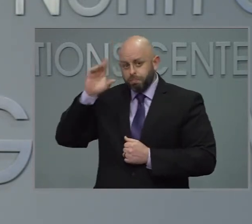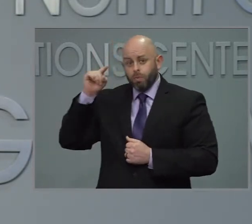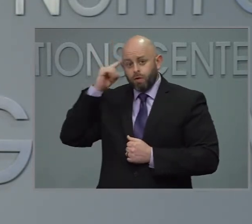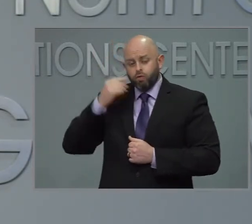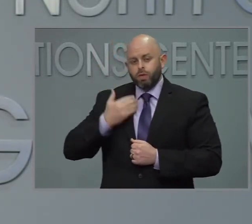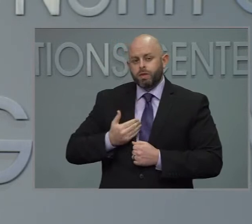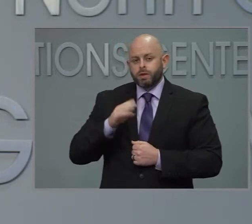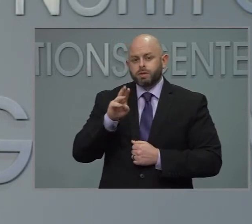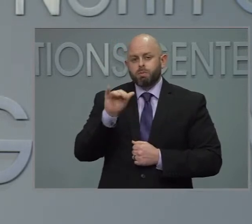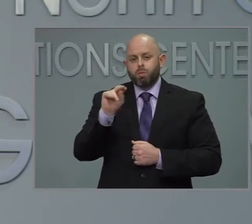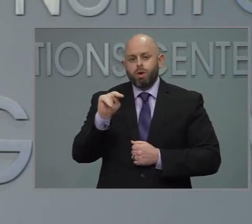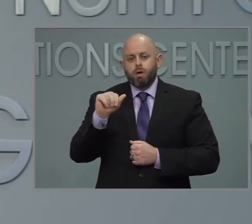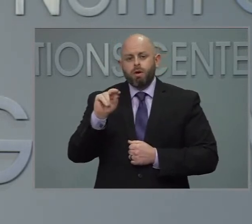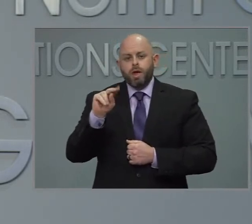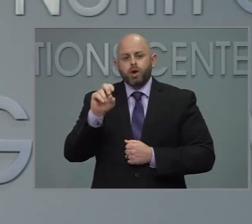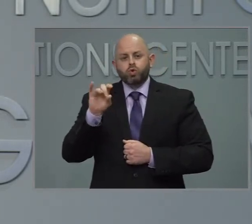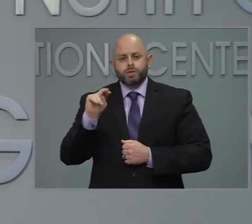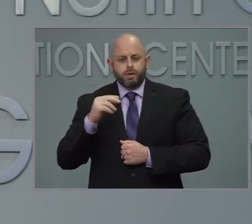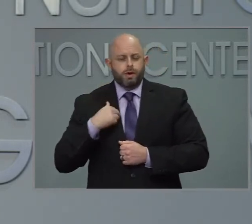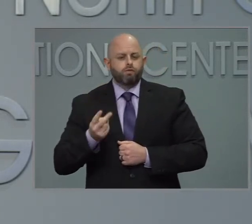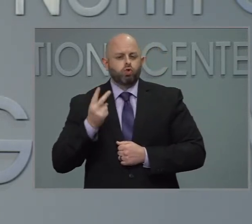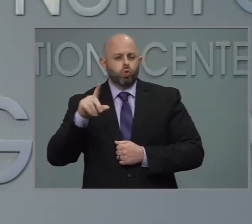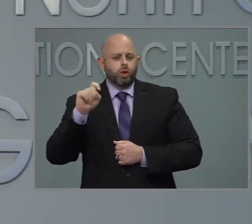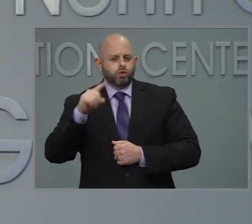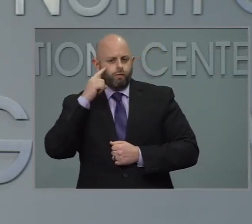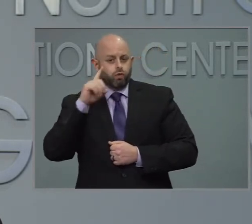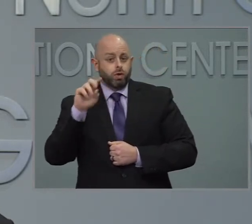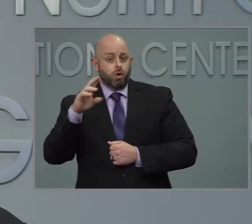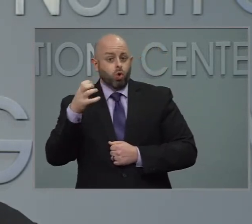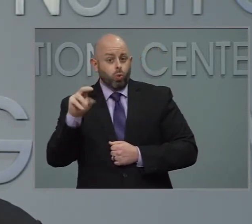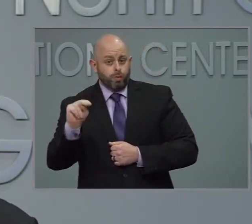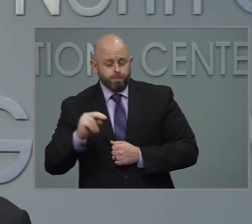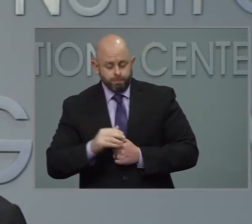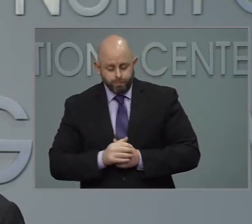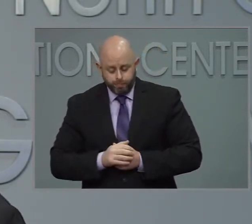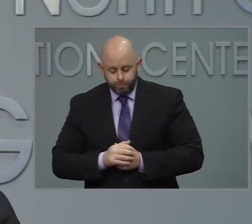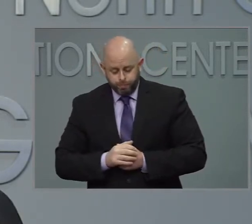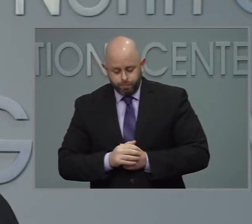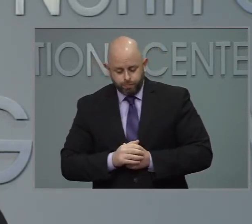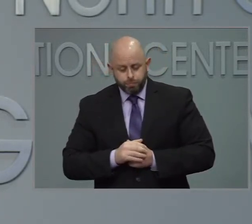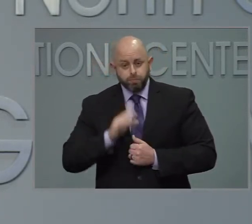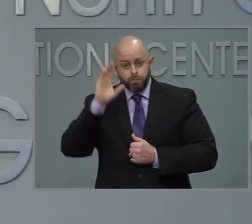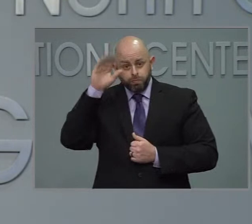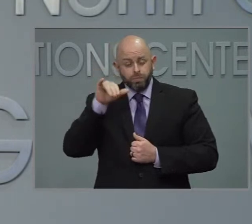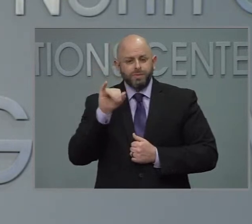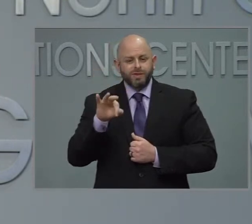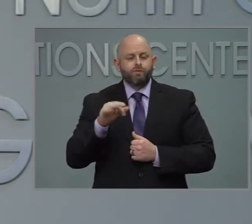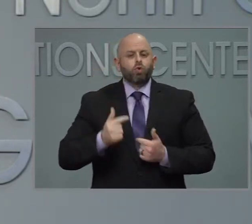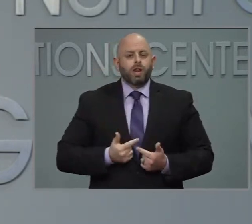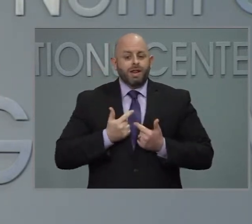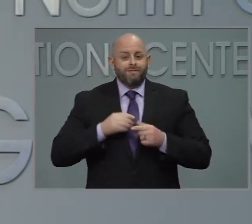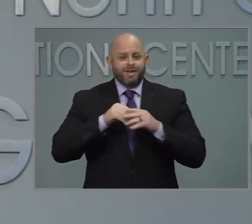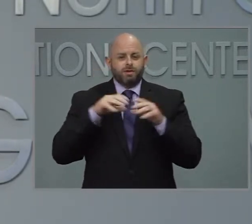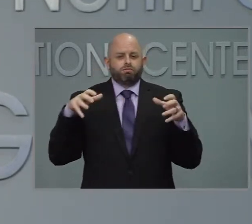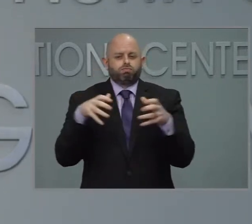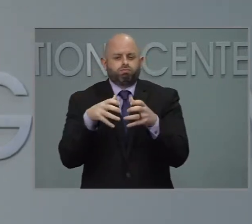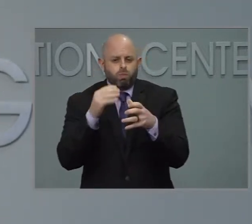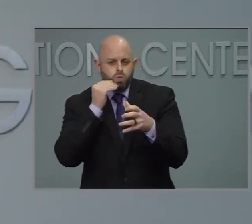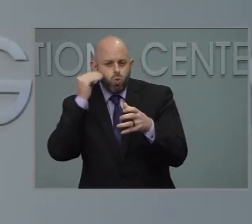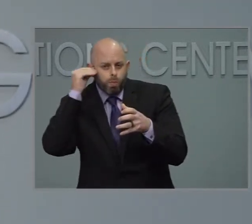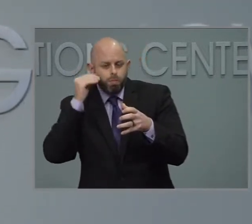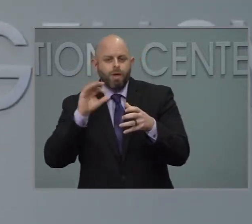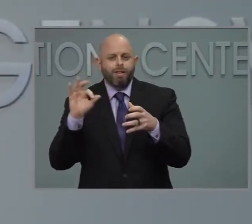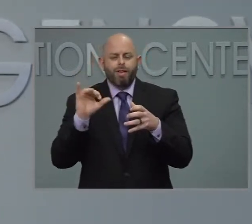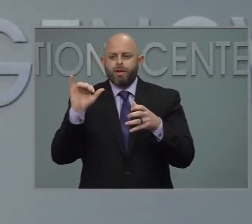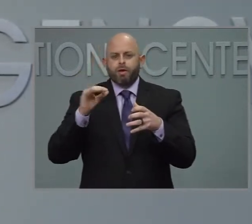two questions for Dr. Cohen really quick. We know that if you live in a congregate setting, such as a frat house or a dorm, you